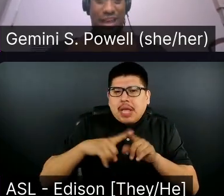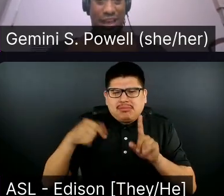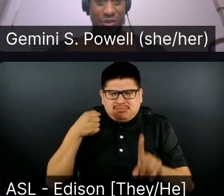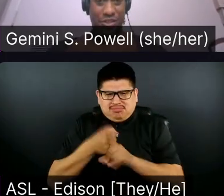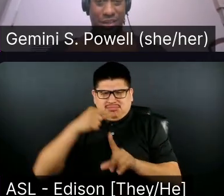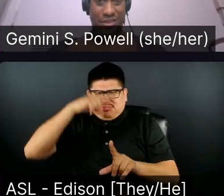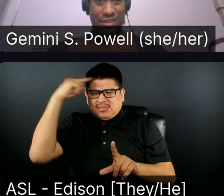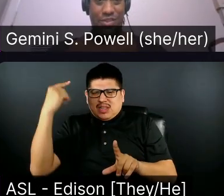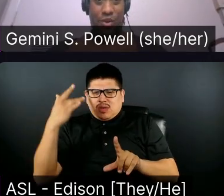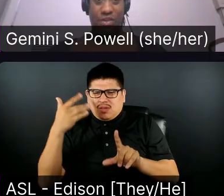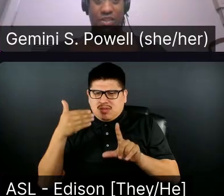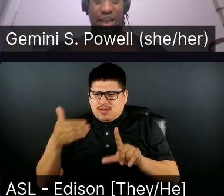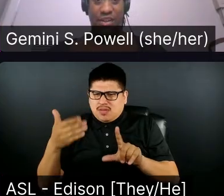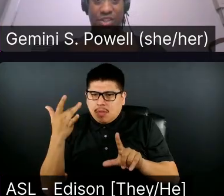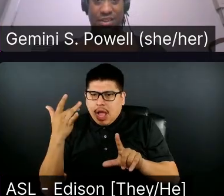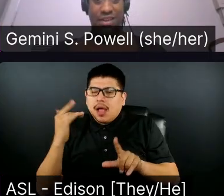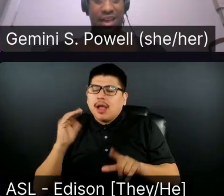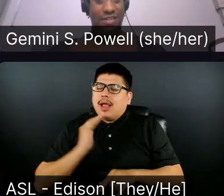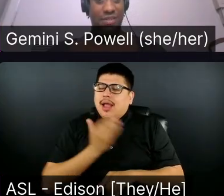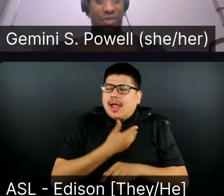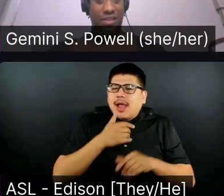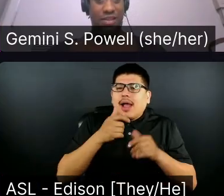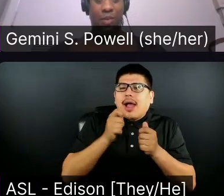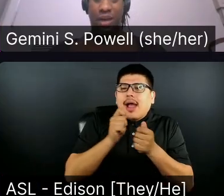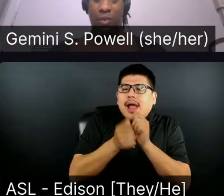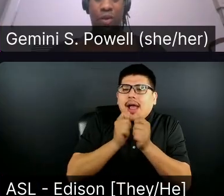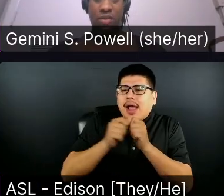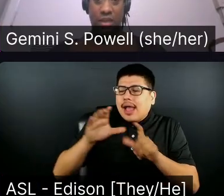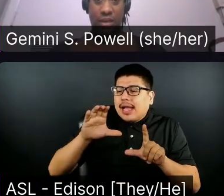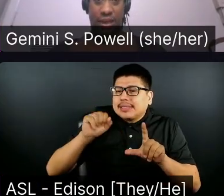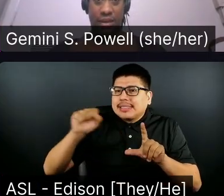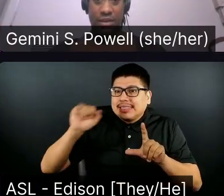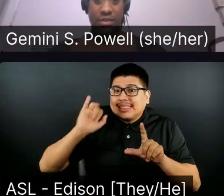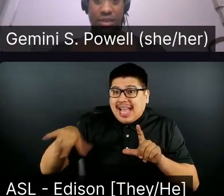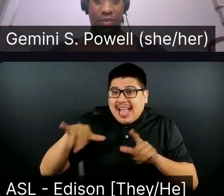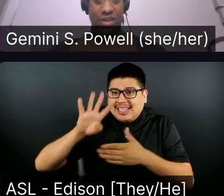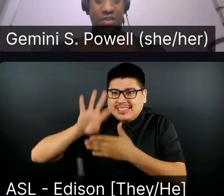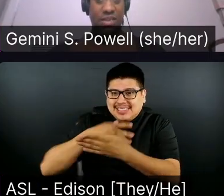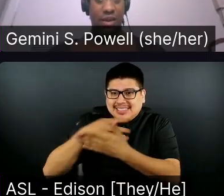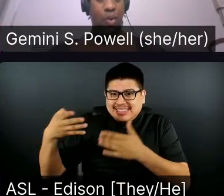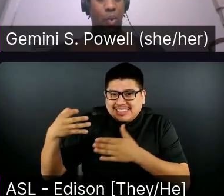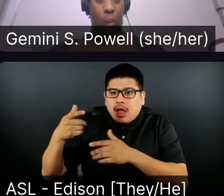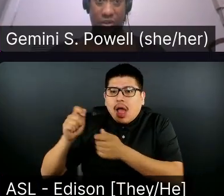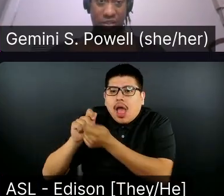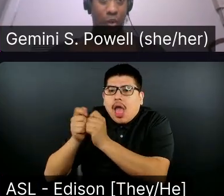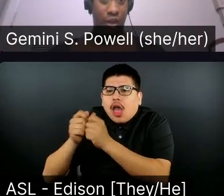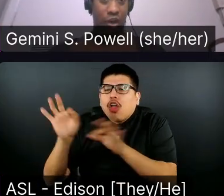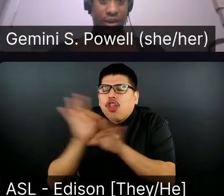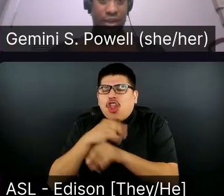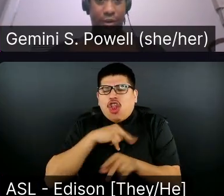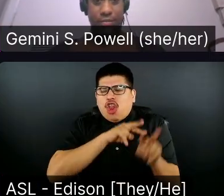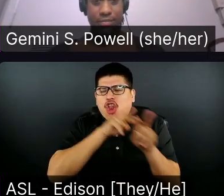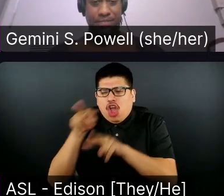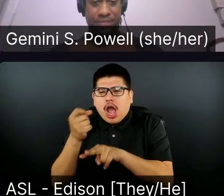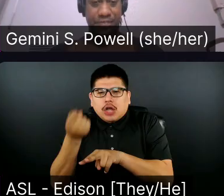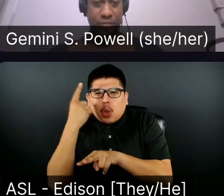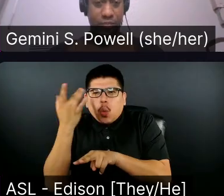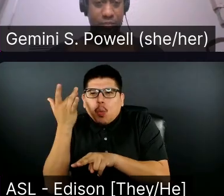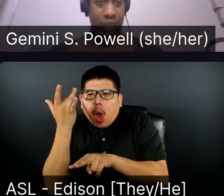attached our style sheet. So our style sheet has some things that we might want to look at so that we understand what's going on